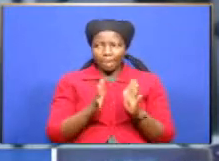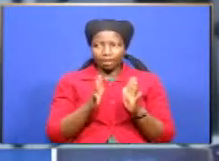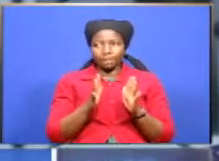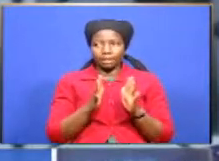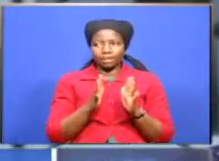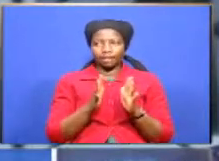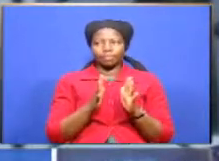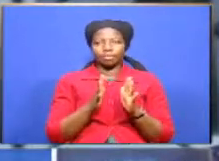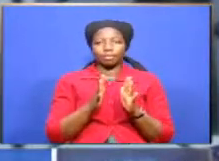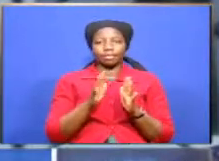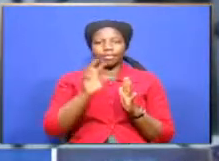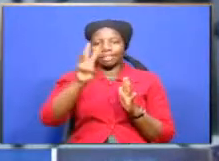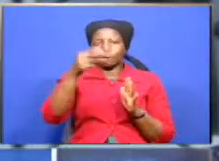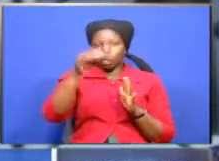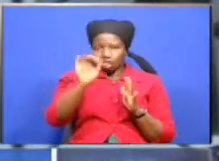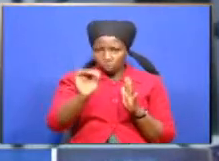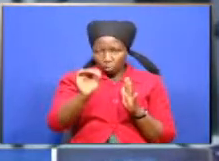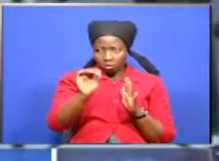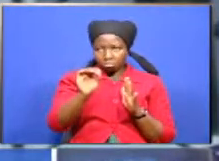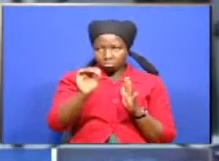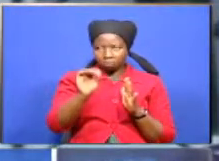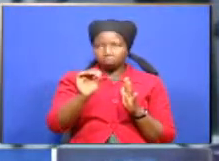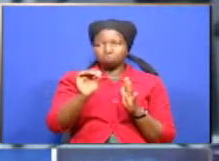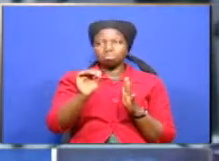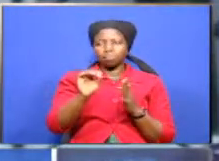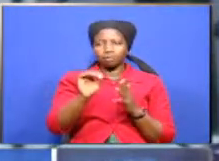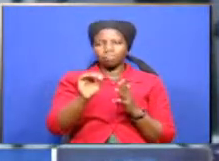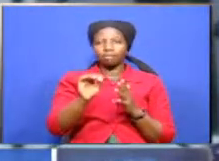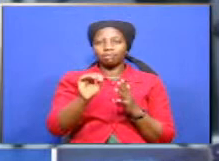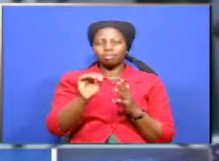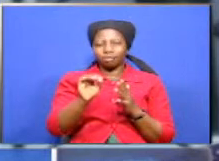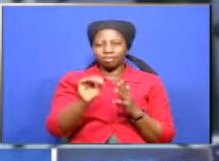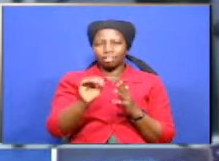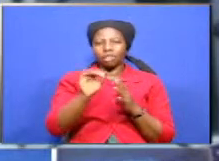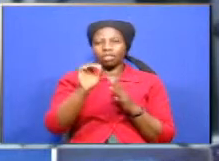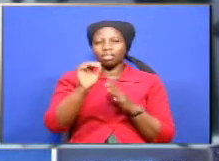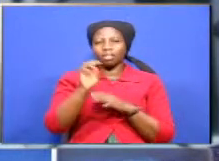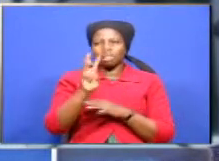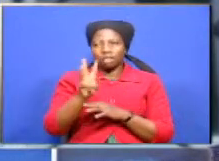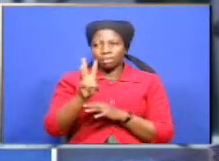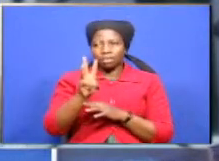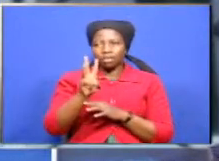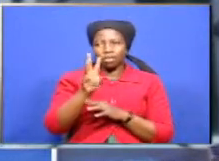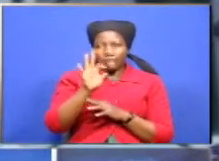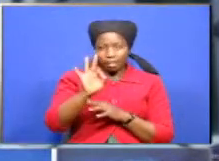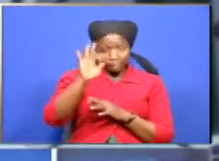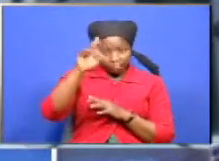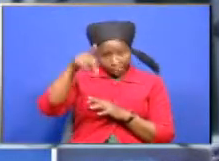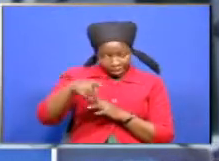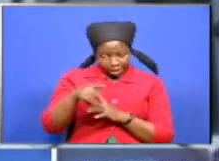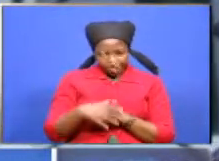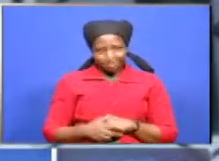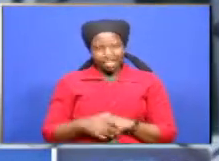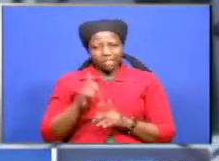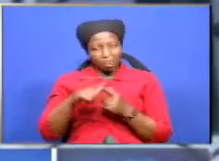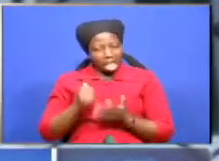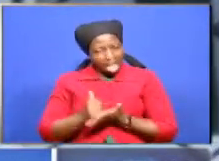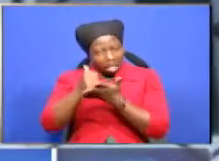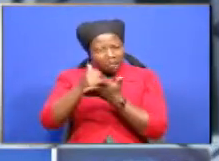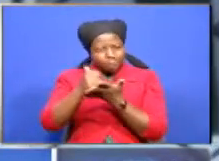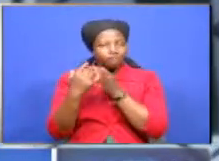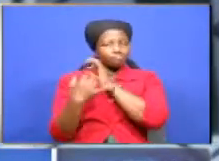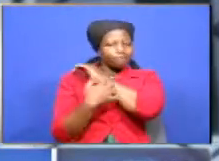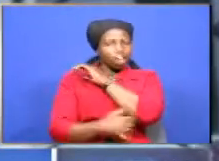notably World Food Program, to step in and cushion the vulnerable communities during